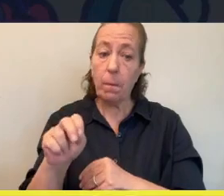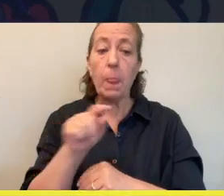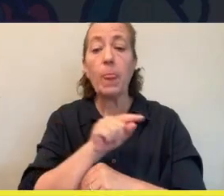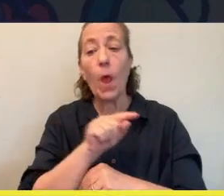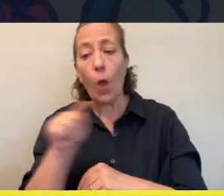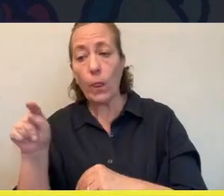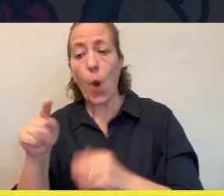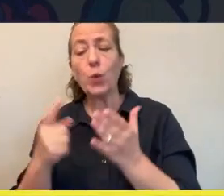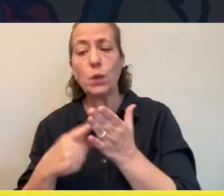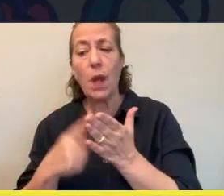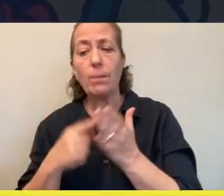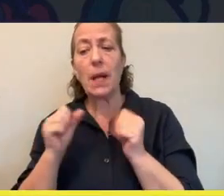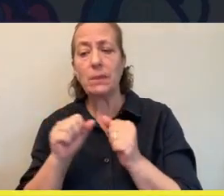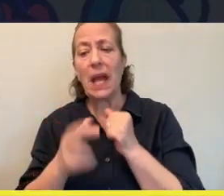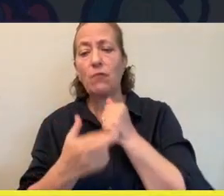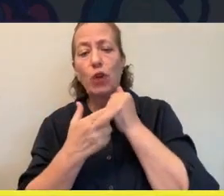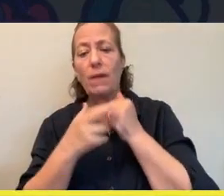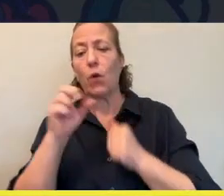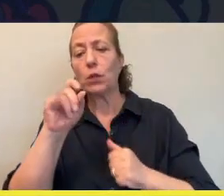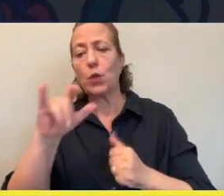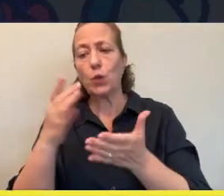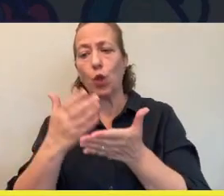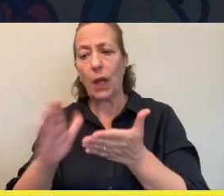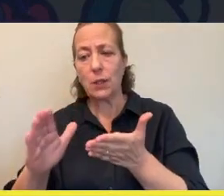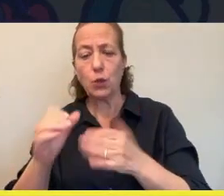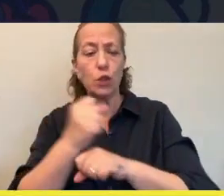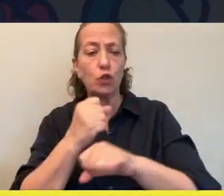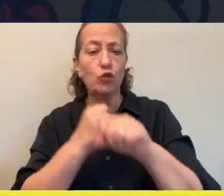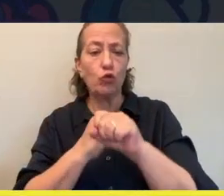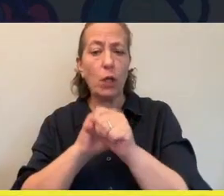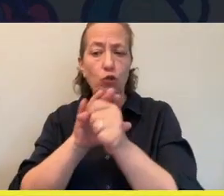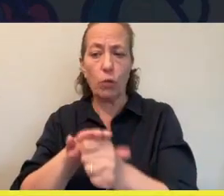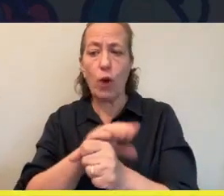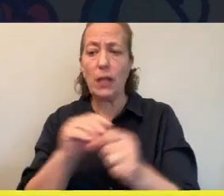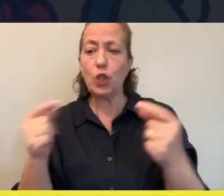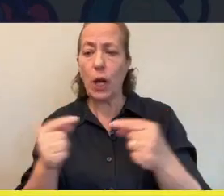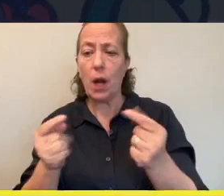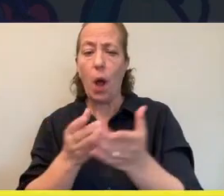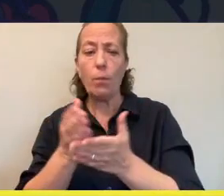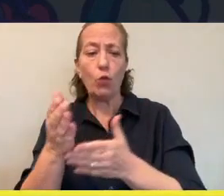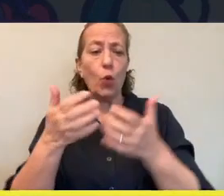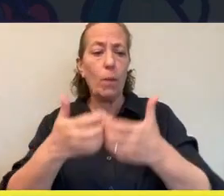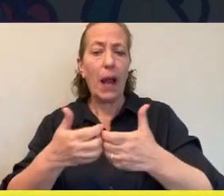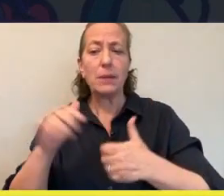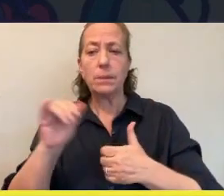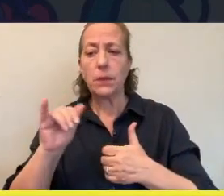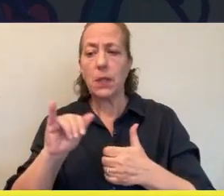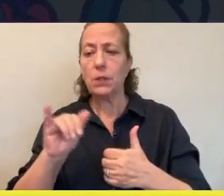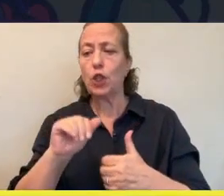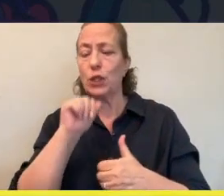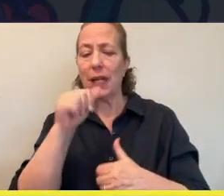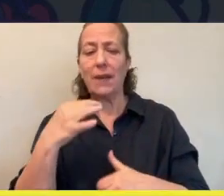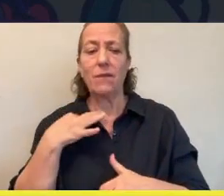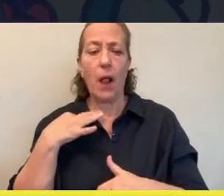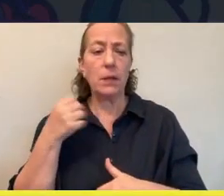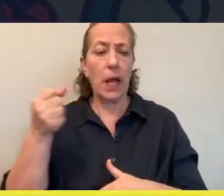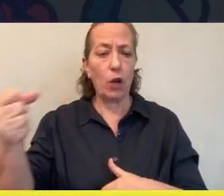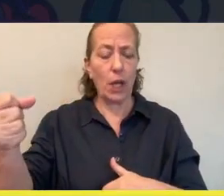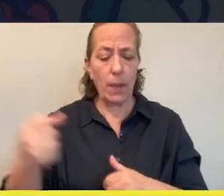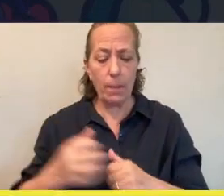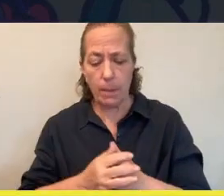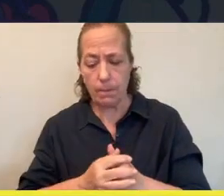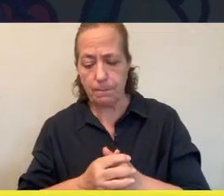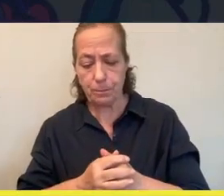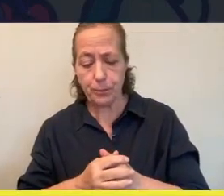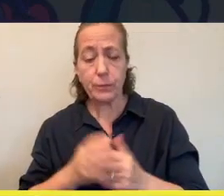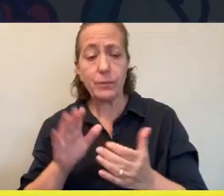sometimes can reinforce social exclusion, structural oppression, and harm through mechanisms such as involuntary commitment. So our paper highlights how